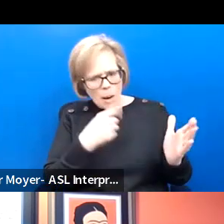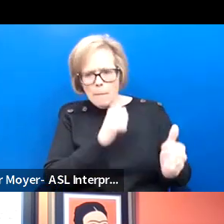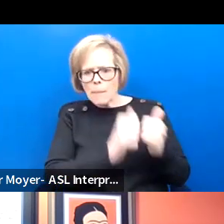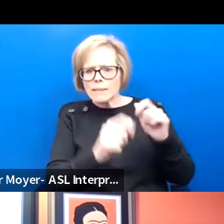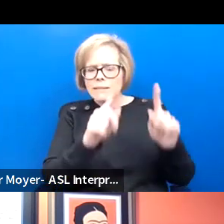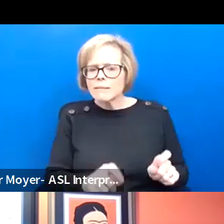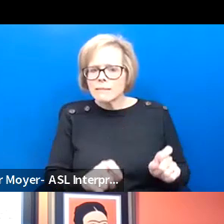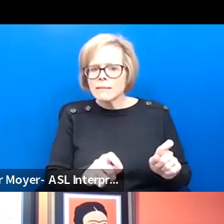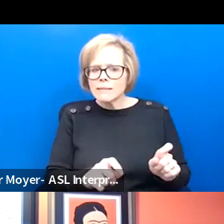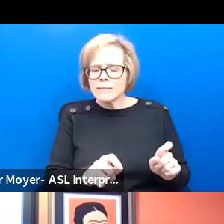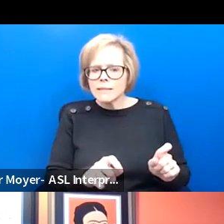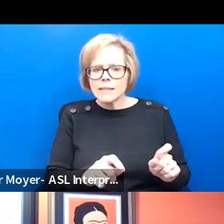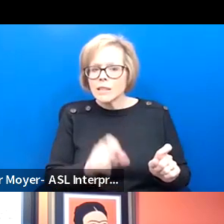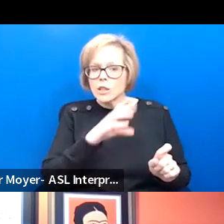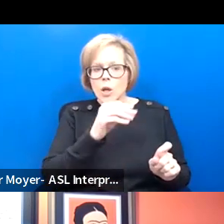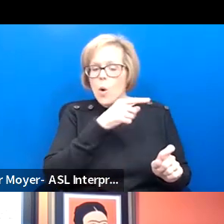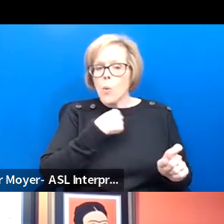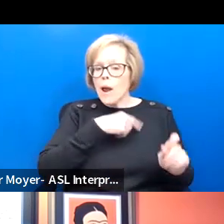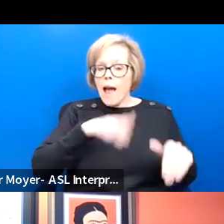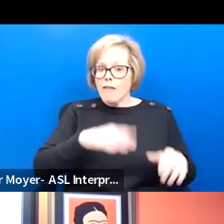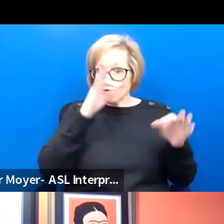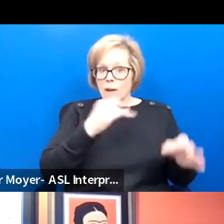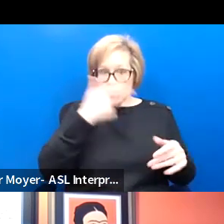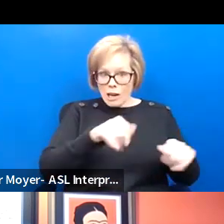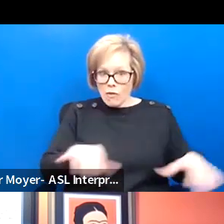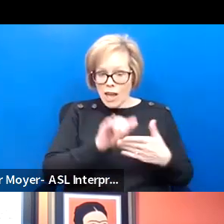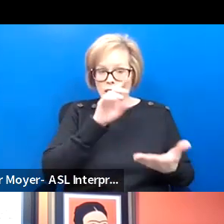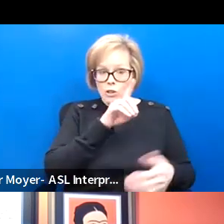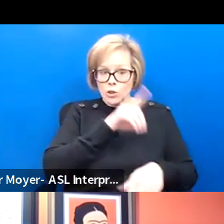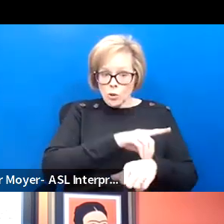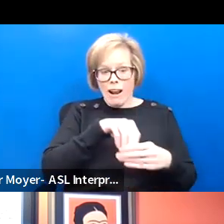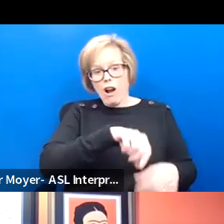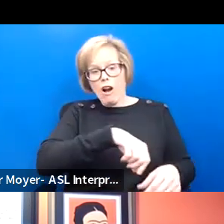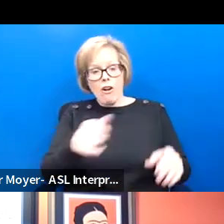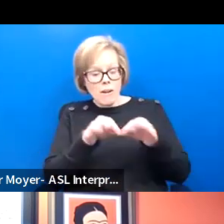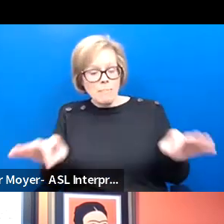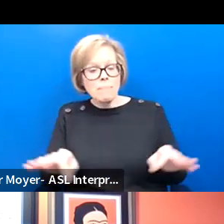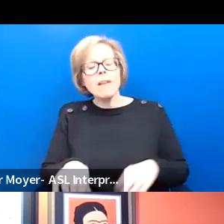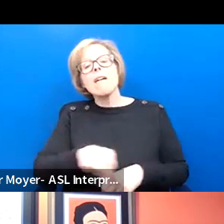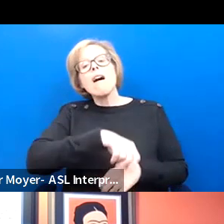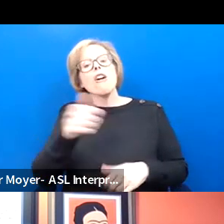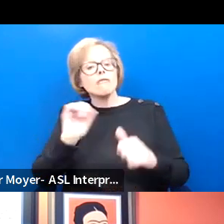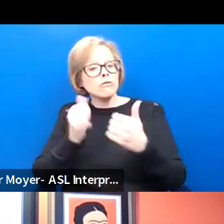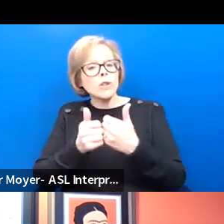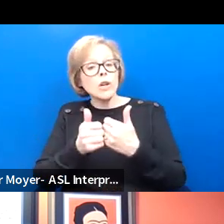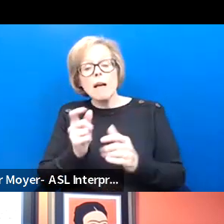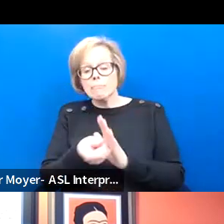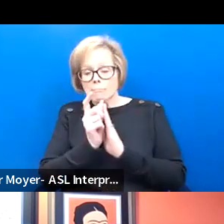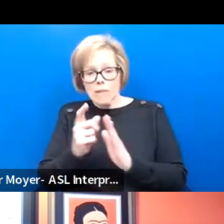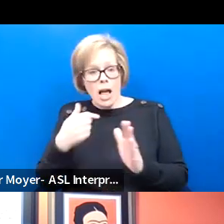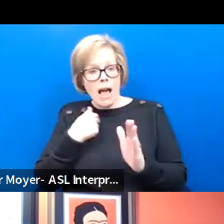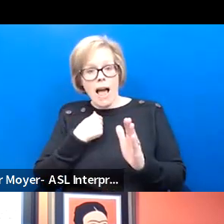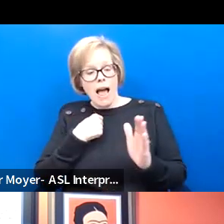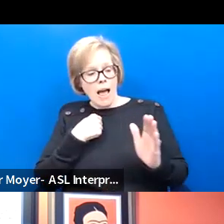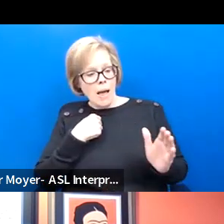able to perform that duty in another language. The biggest thing that was also a challenge was as soon as I put that